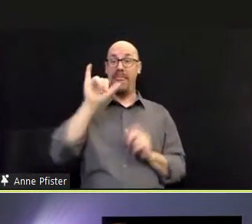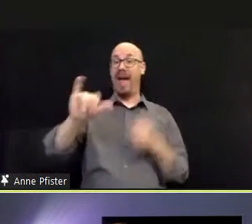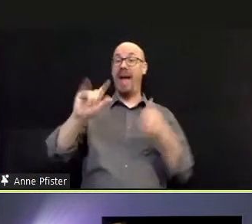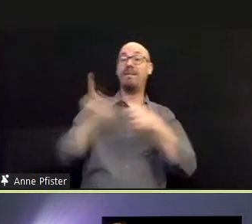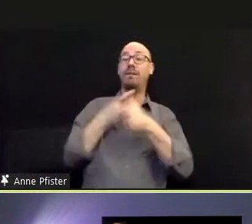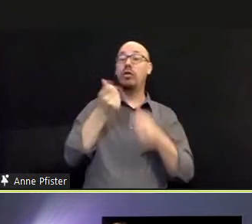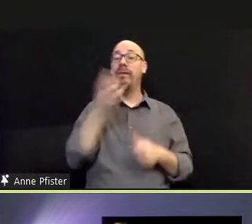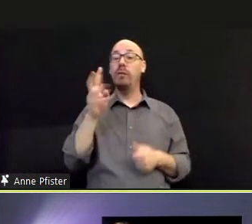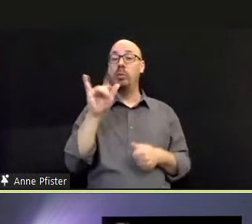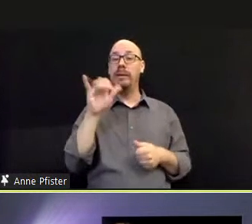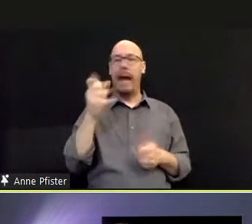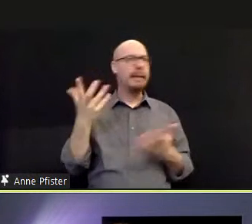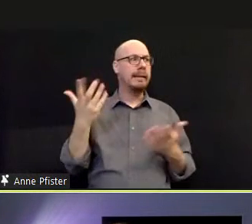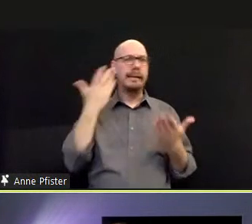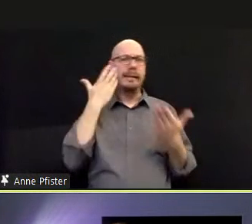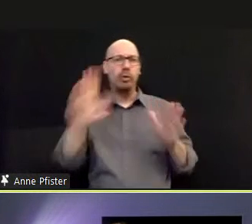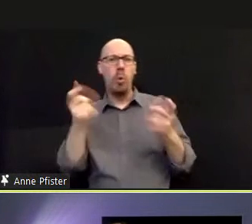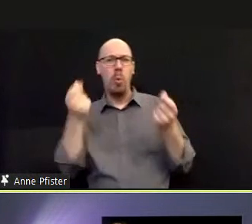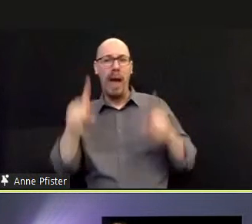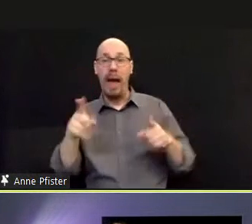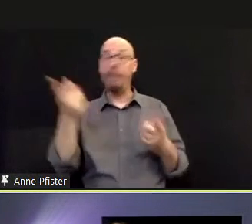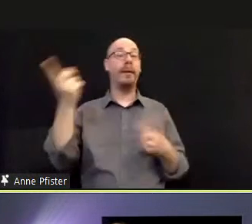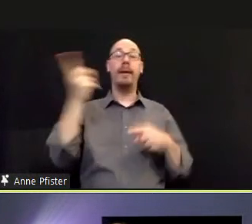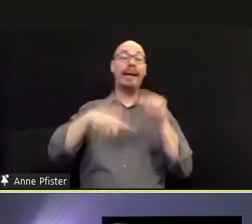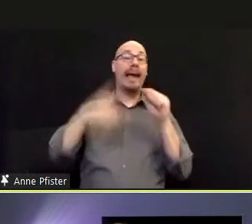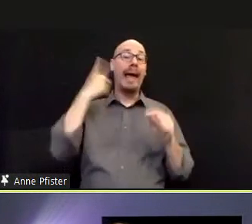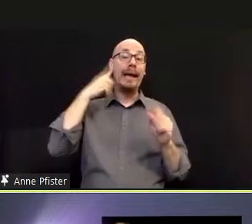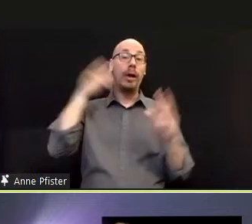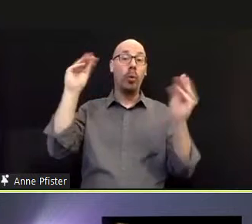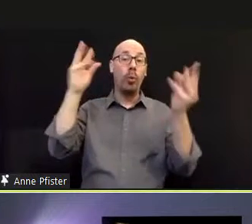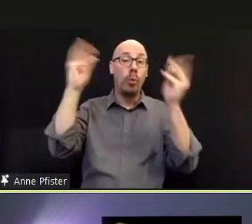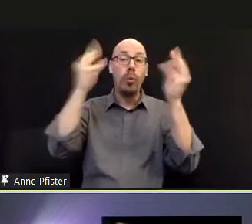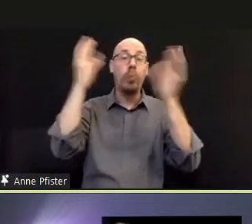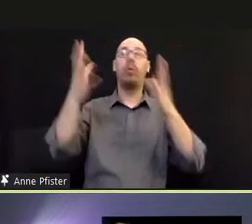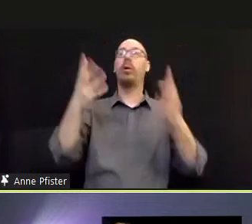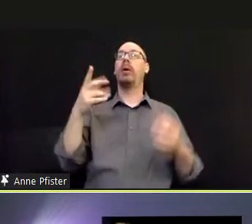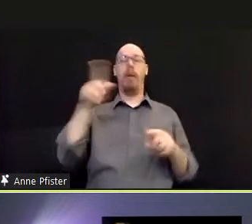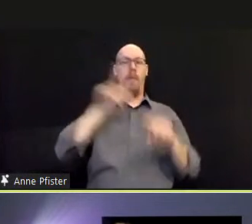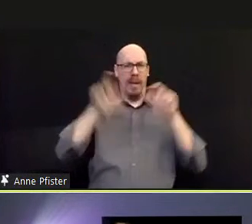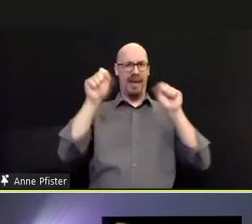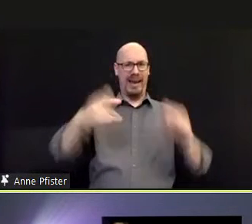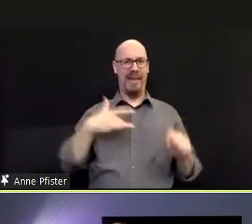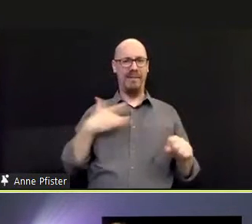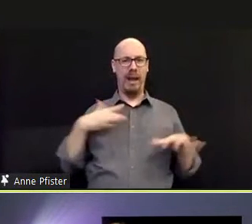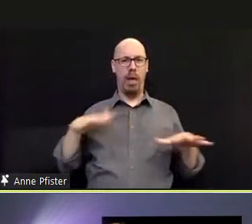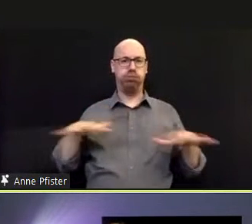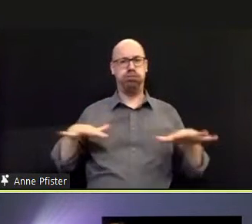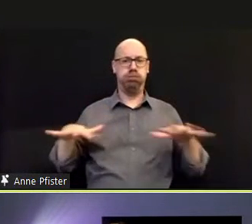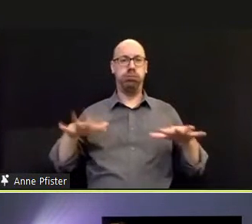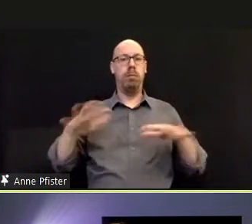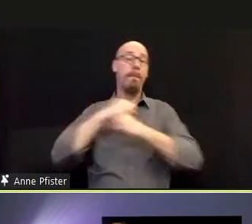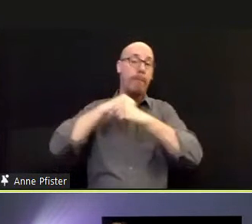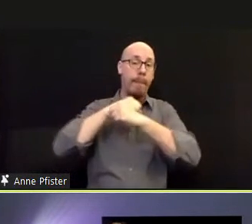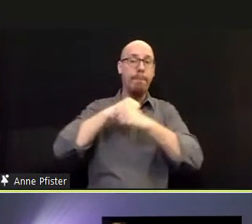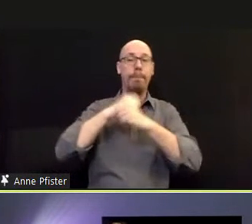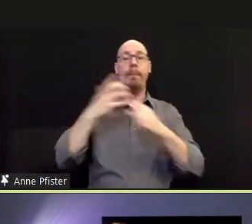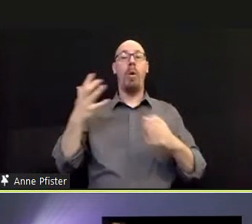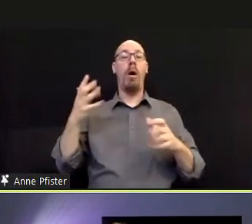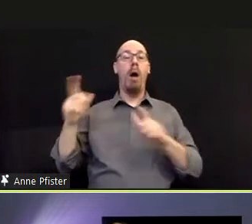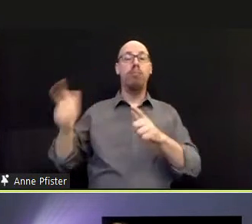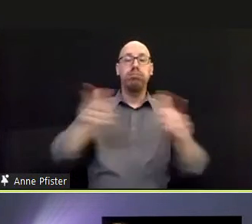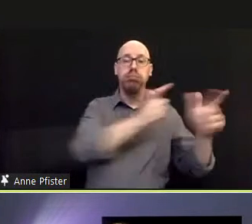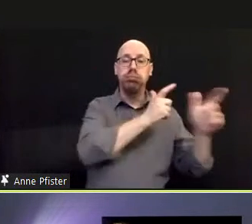knowing what was going on, being unable to hear sirens, feeling the results of bombings or shootings, but not being able